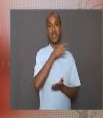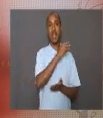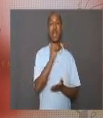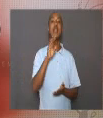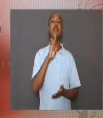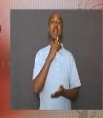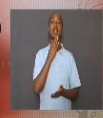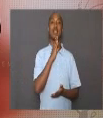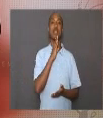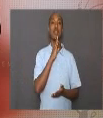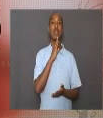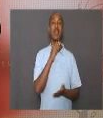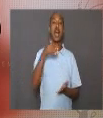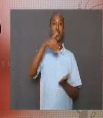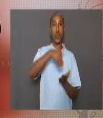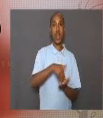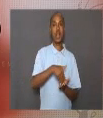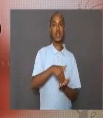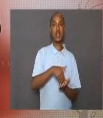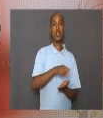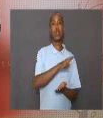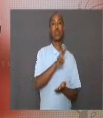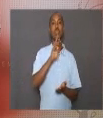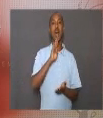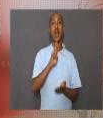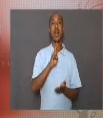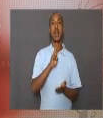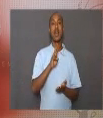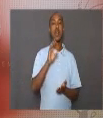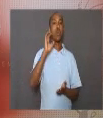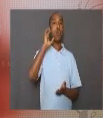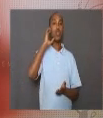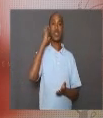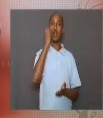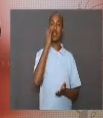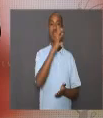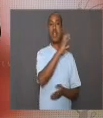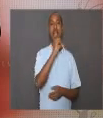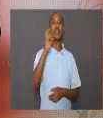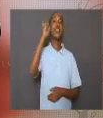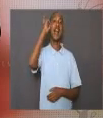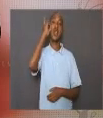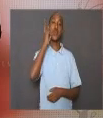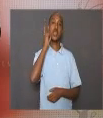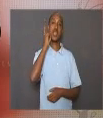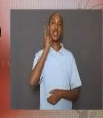and bases, as well as those that are concentrated and